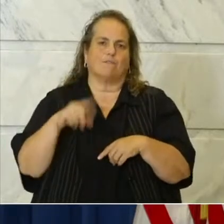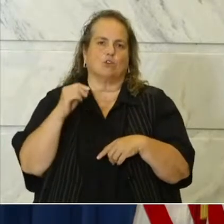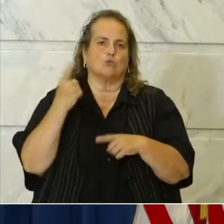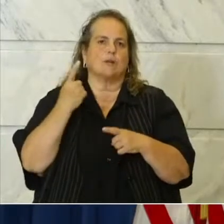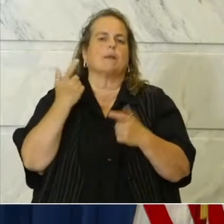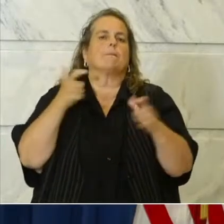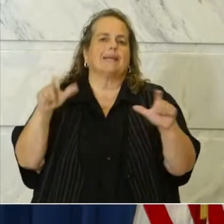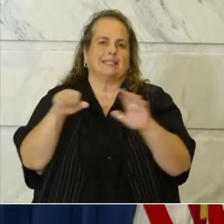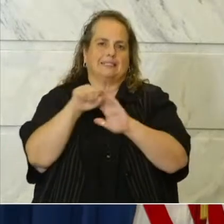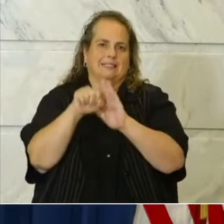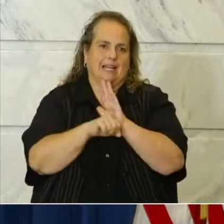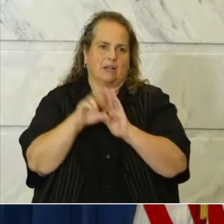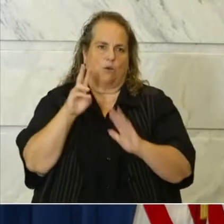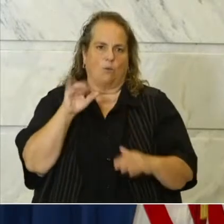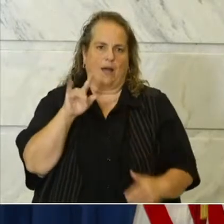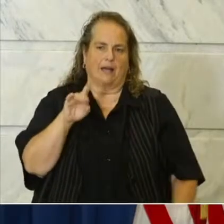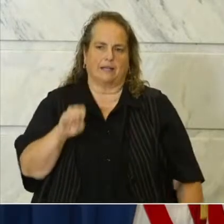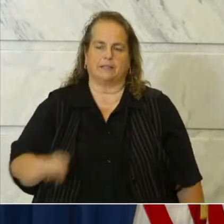this statewide.